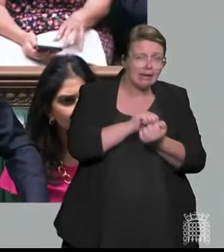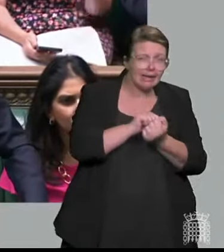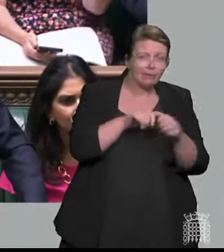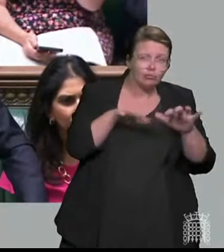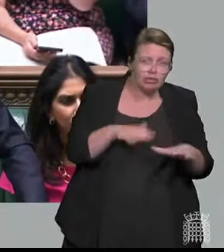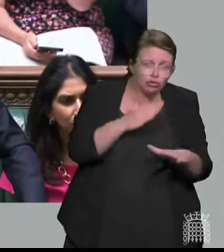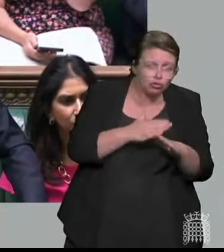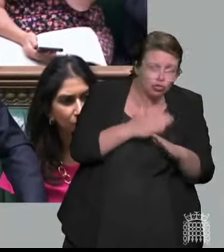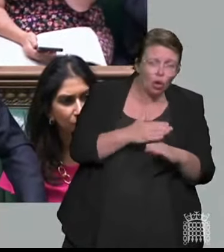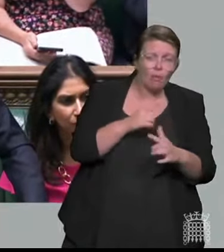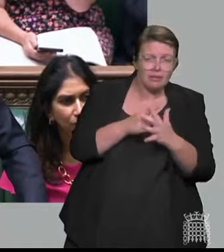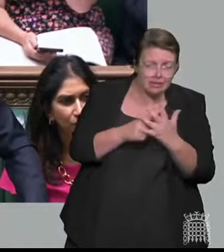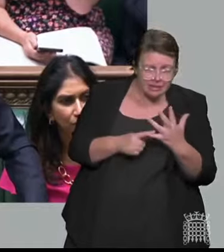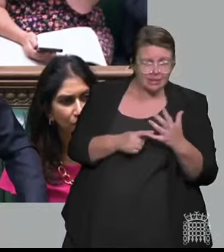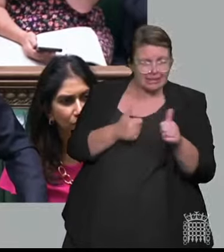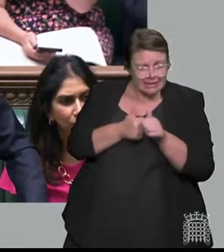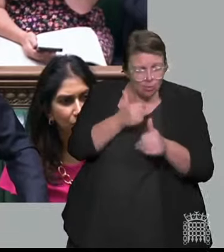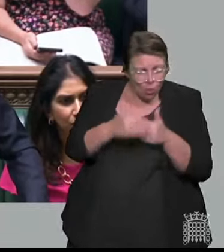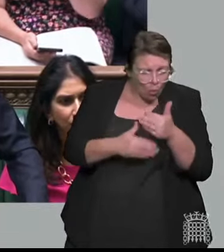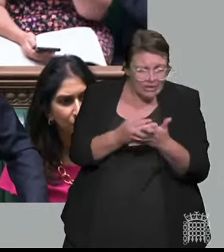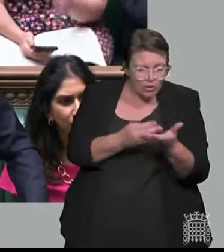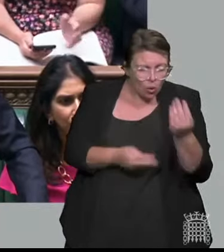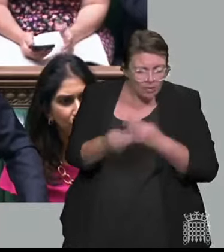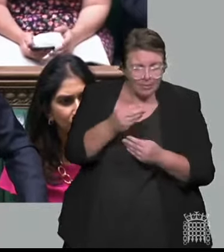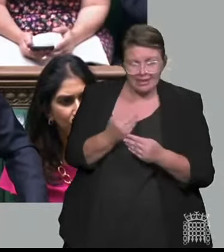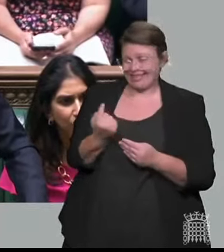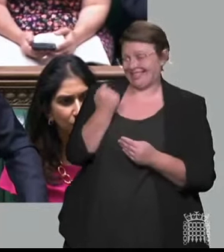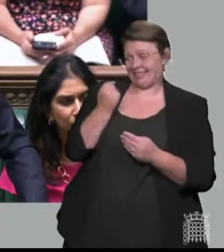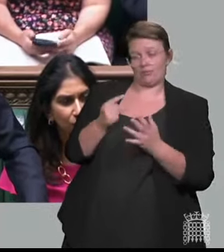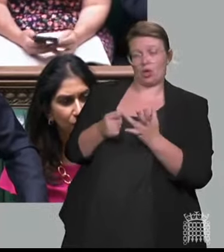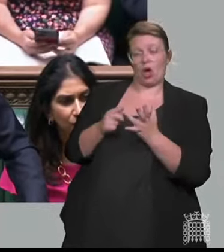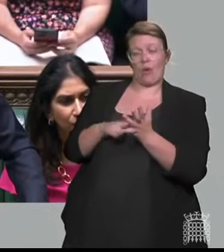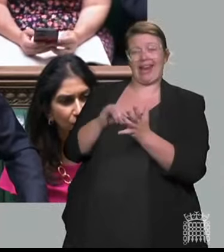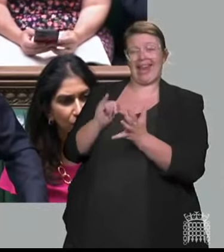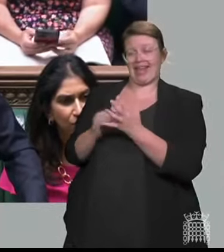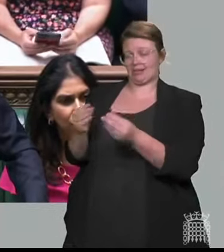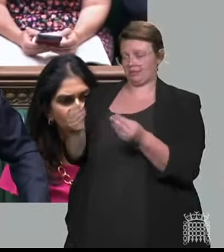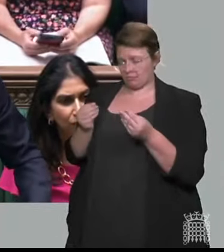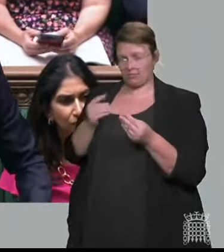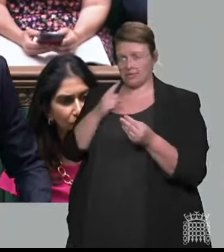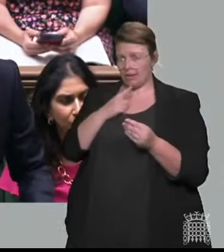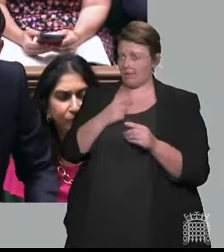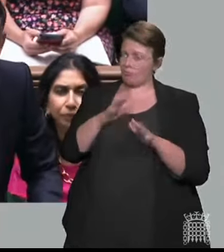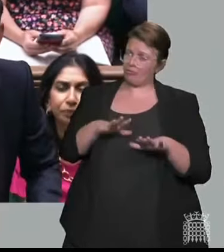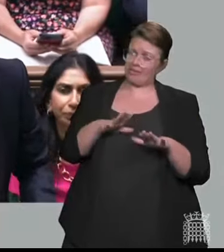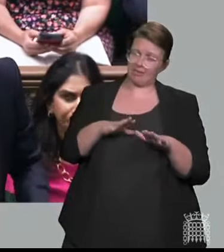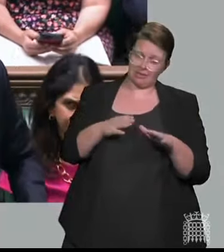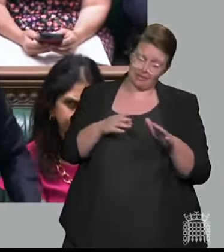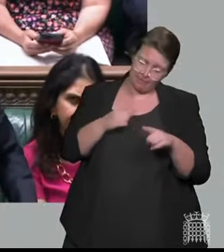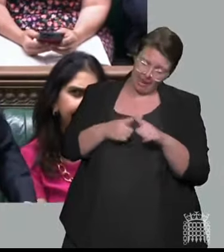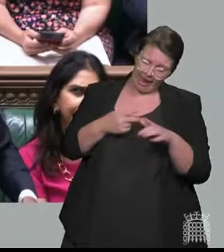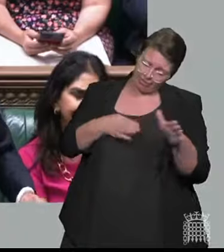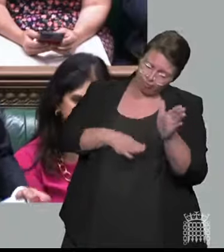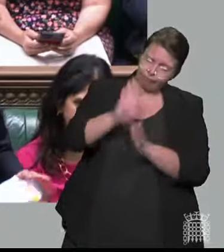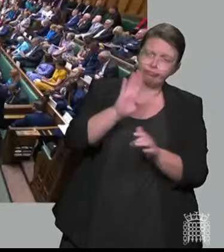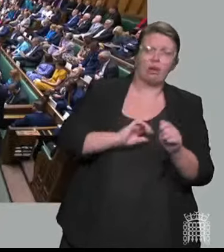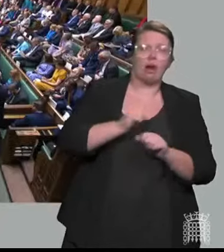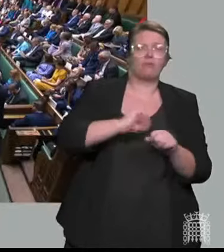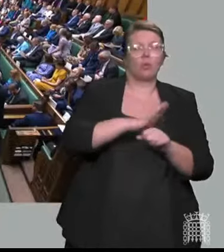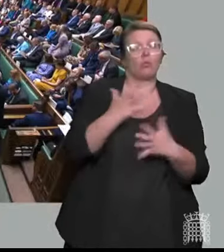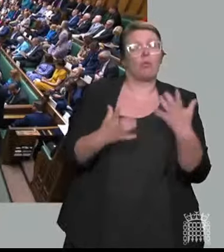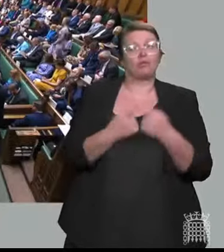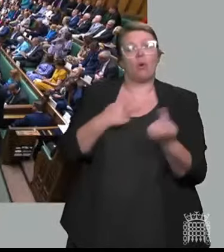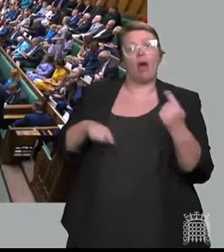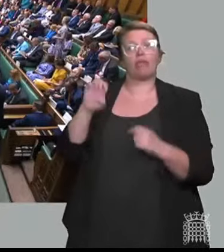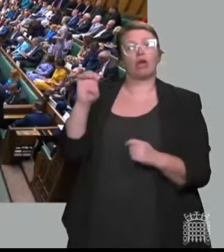the other things we did to support the economy, ensured that we had the fastest recovery through the pandemic of any European nation.